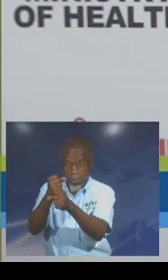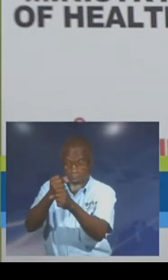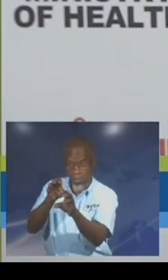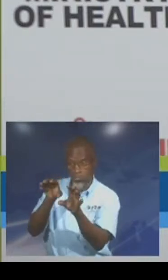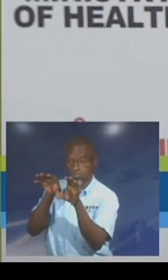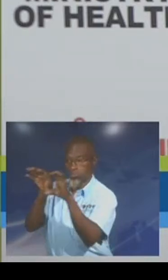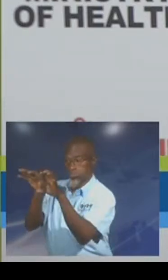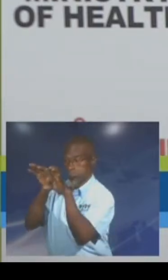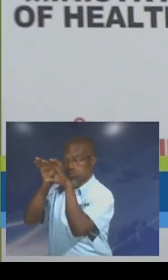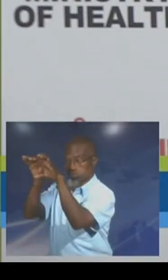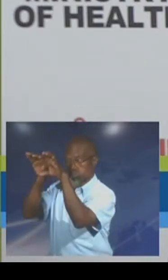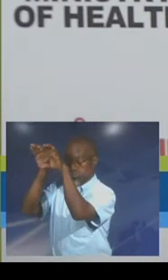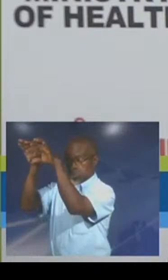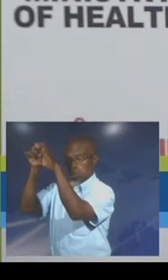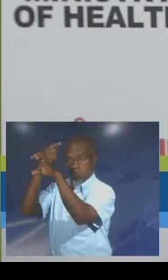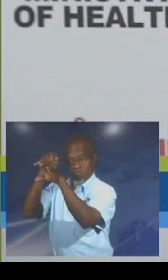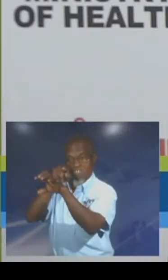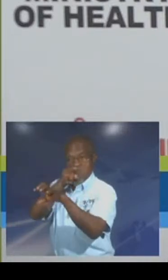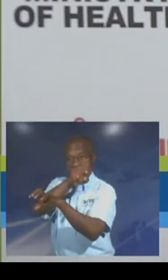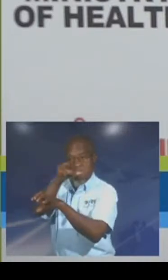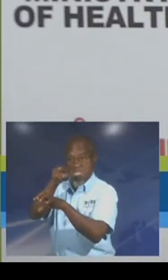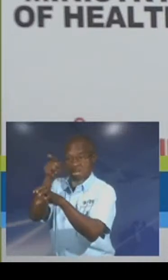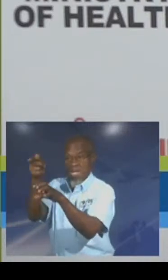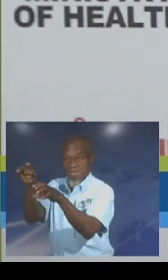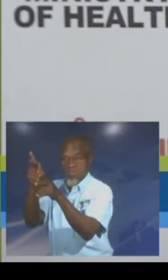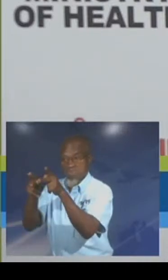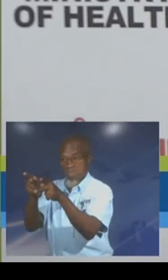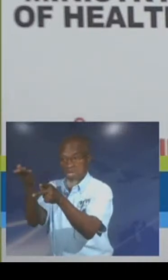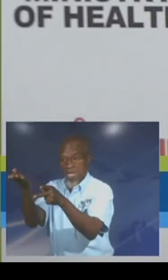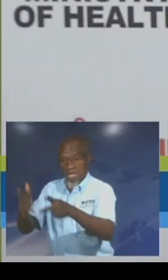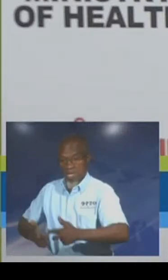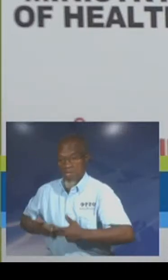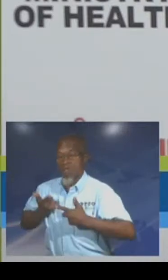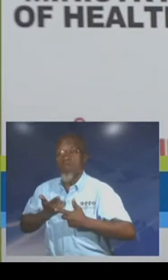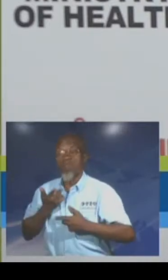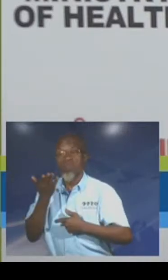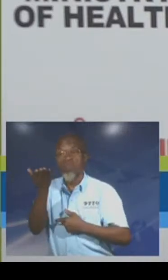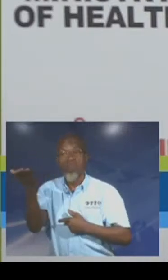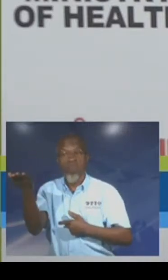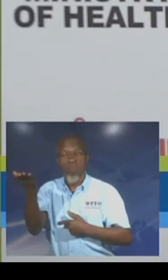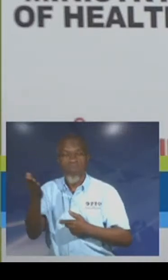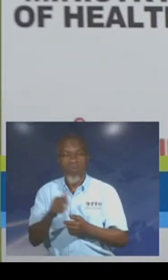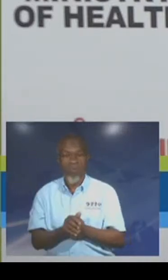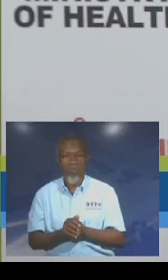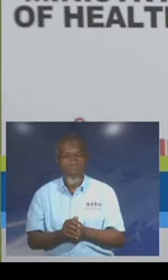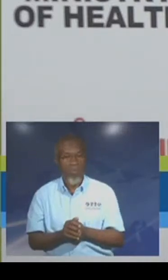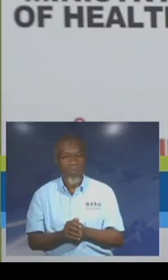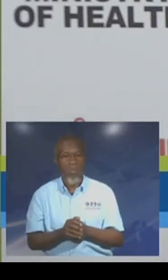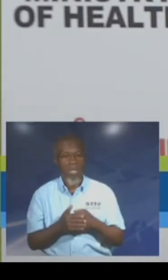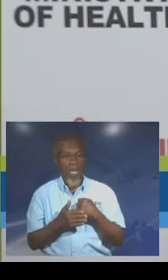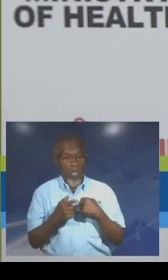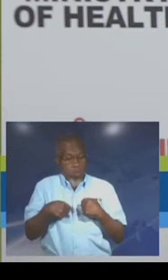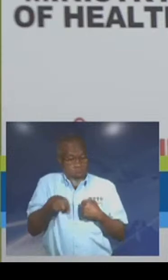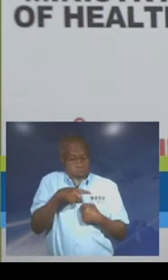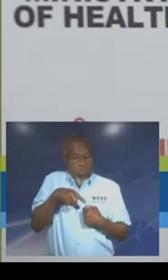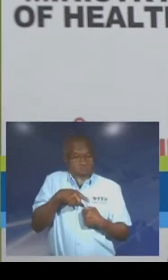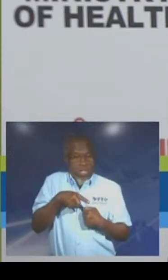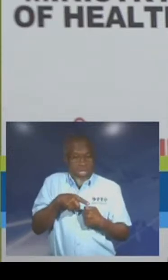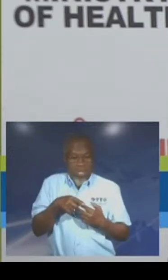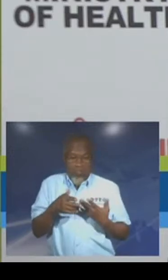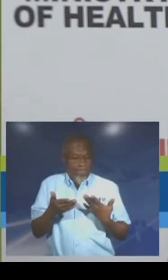their populations. And countries like ours are once again at a